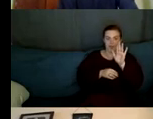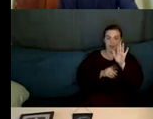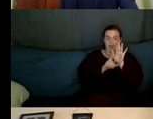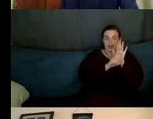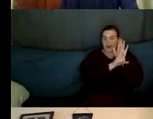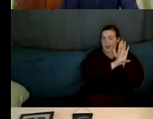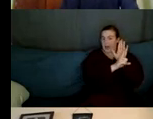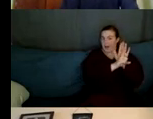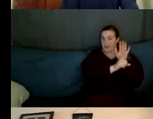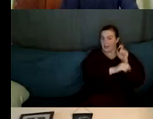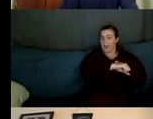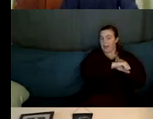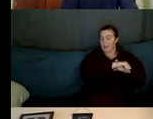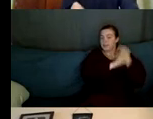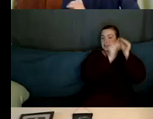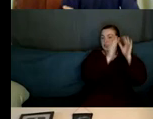And